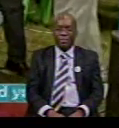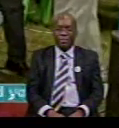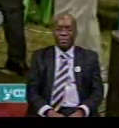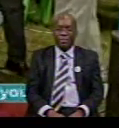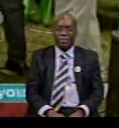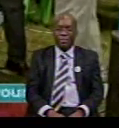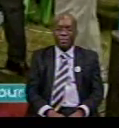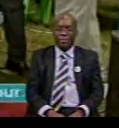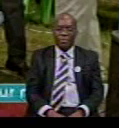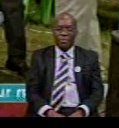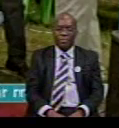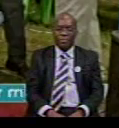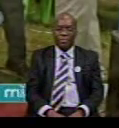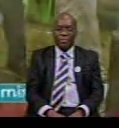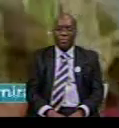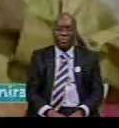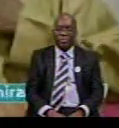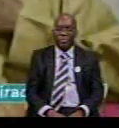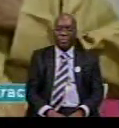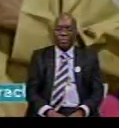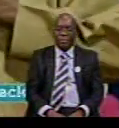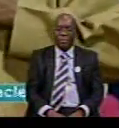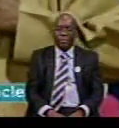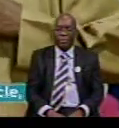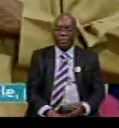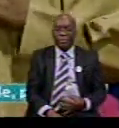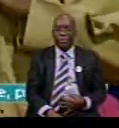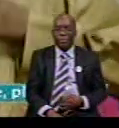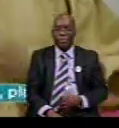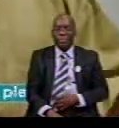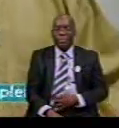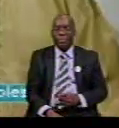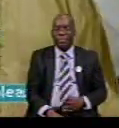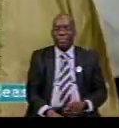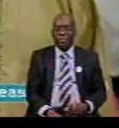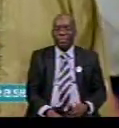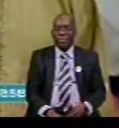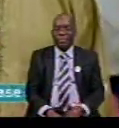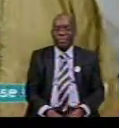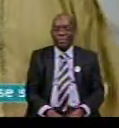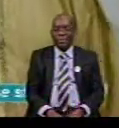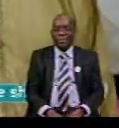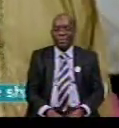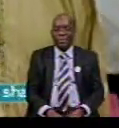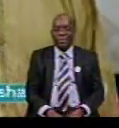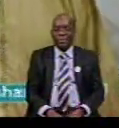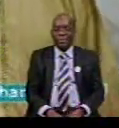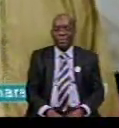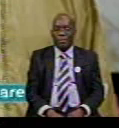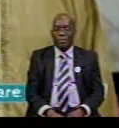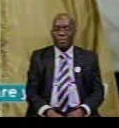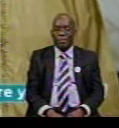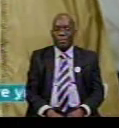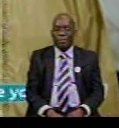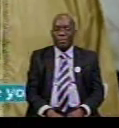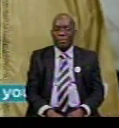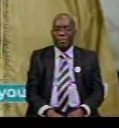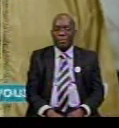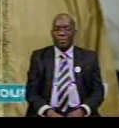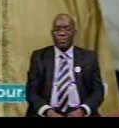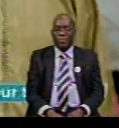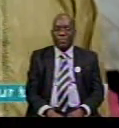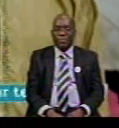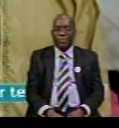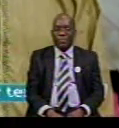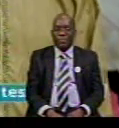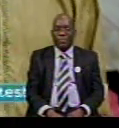He was jackfooting his leg. But during the prayer of the servant of God, he laid his hand on that very place. And today